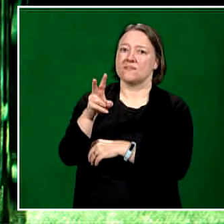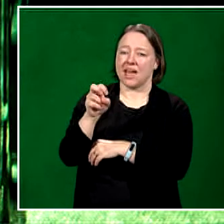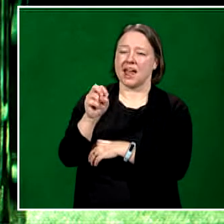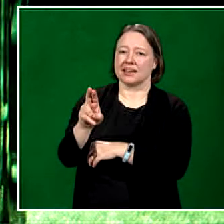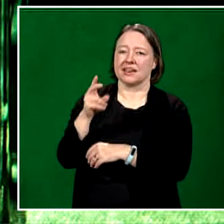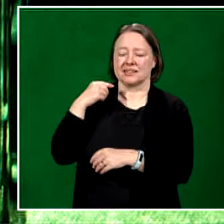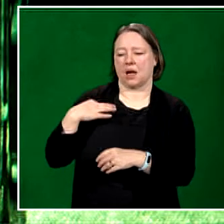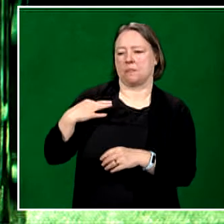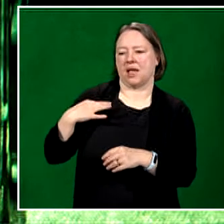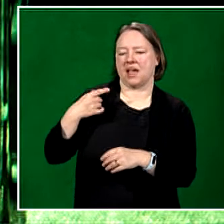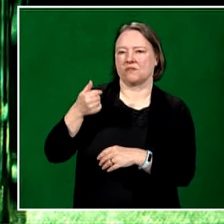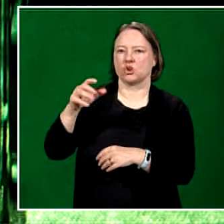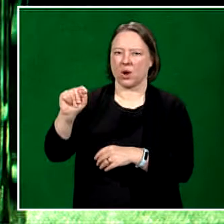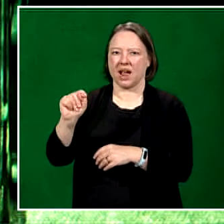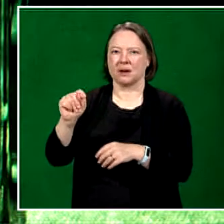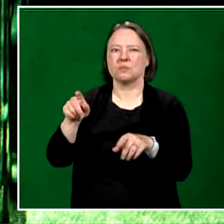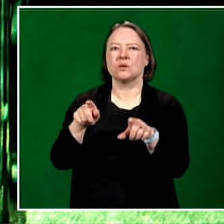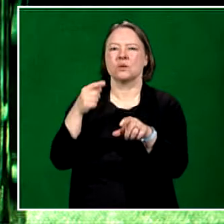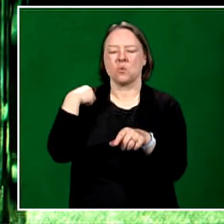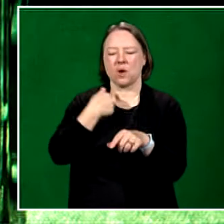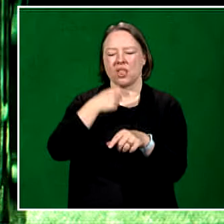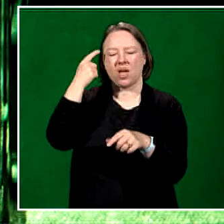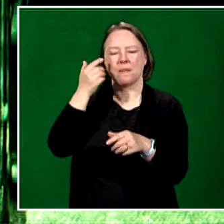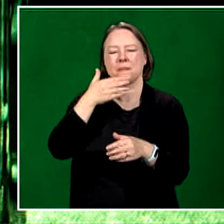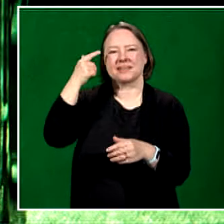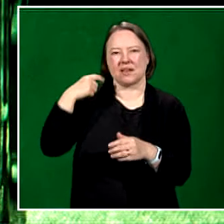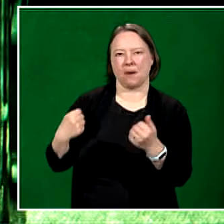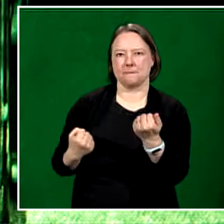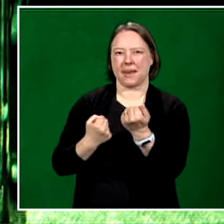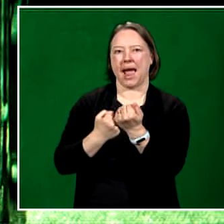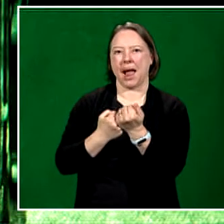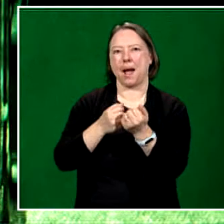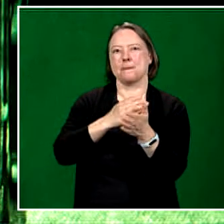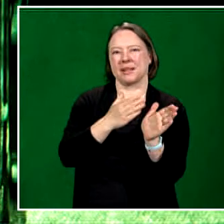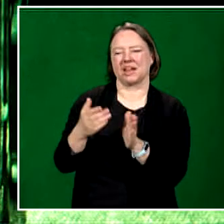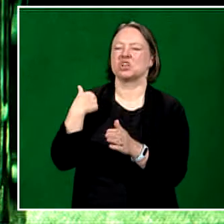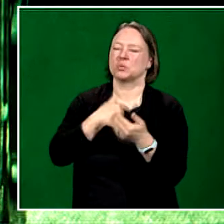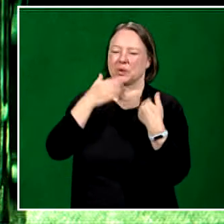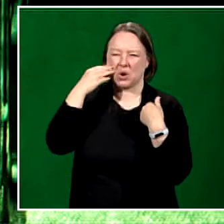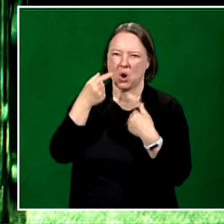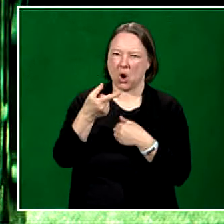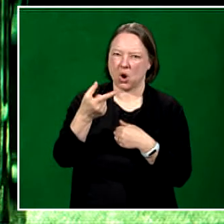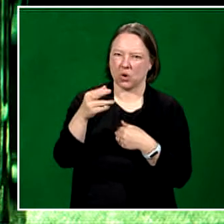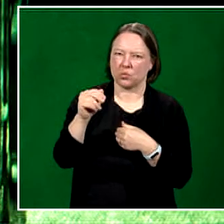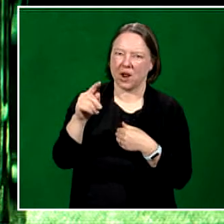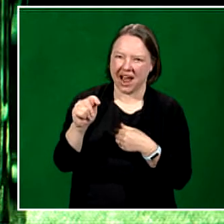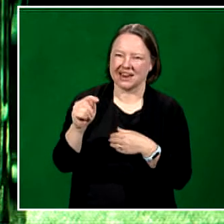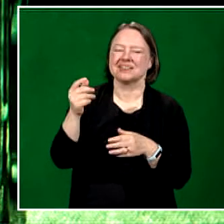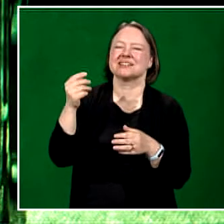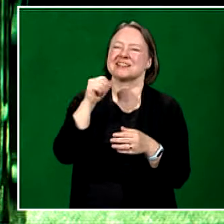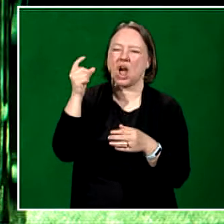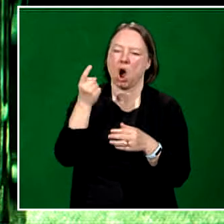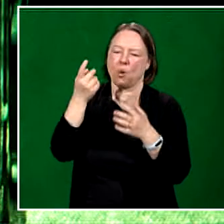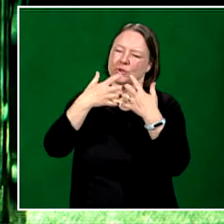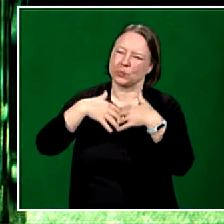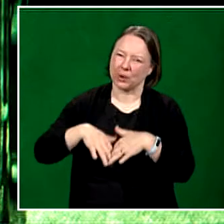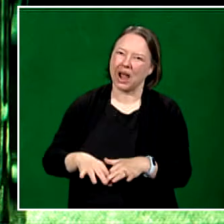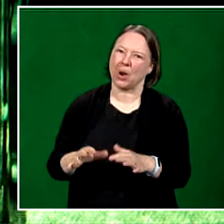that grant, but we thought it would be best to have a backup plan because we all know grants, we know that it doesn't always work